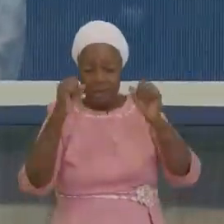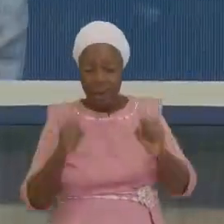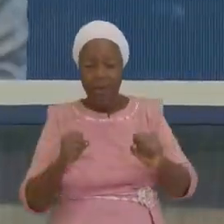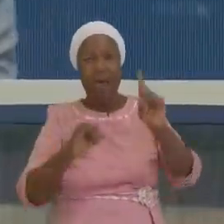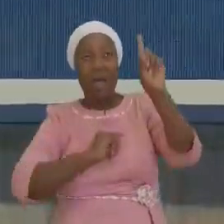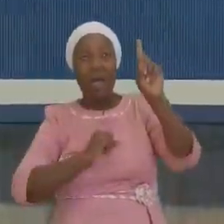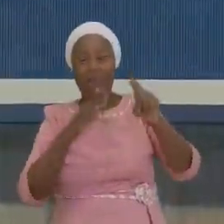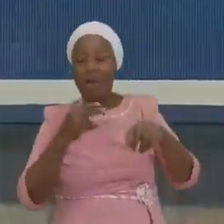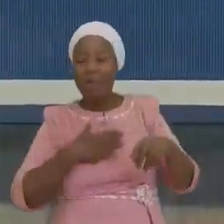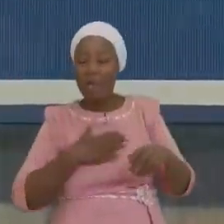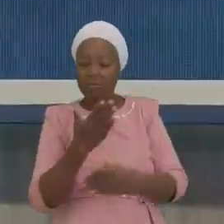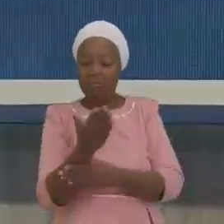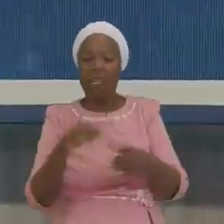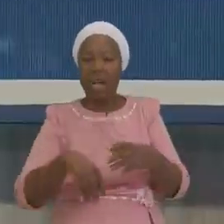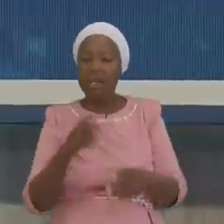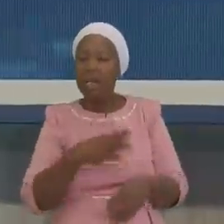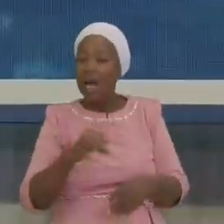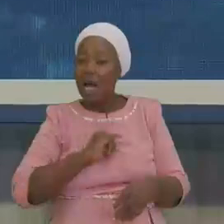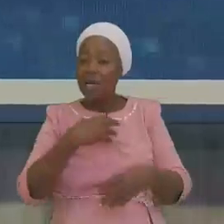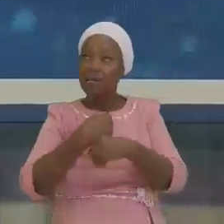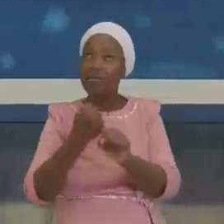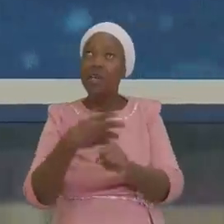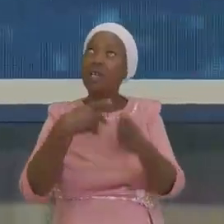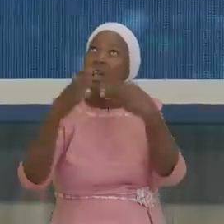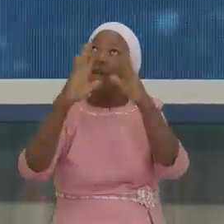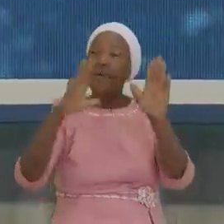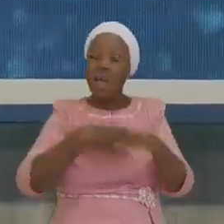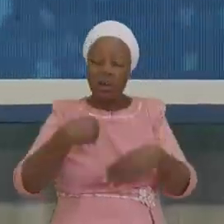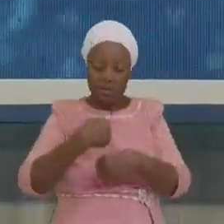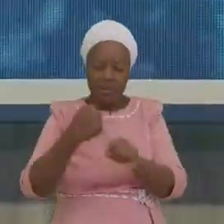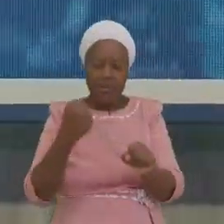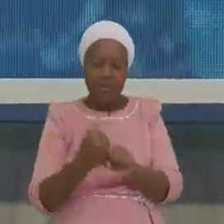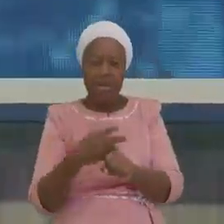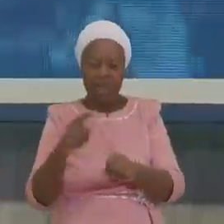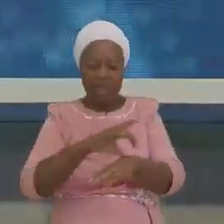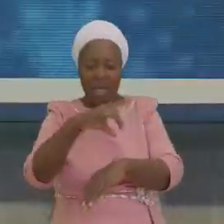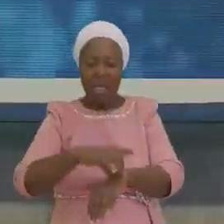stretched out arm, have made the heavens, I've made the earth.